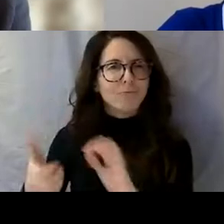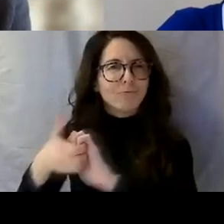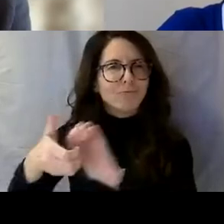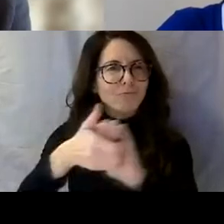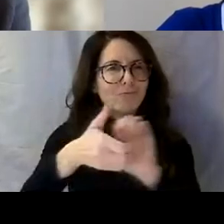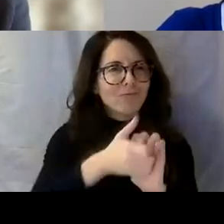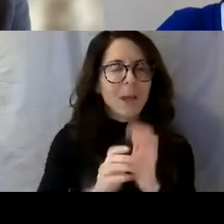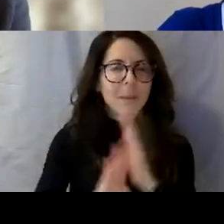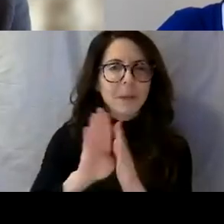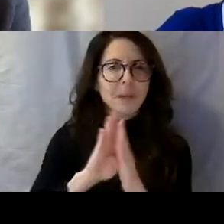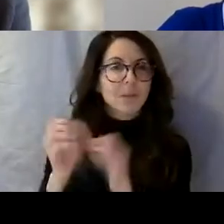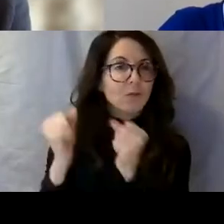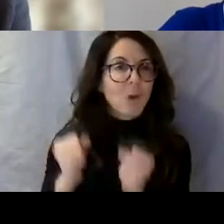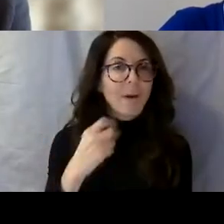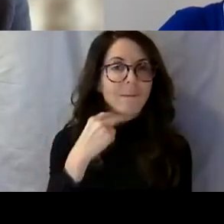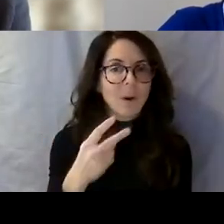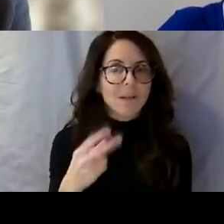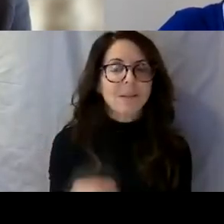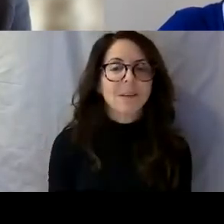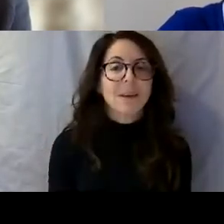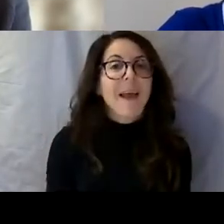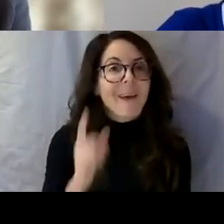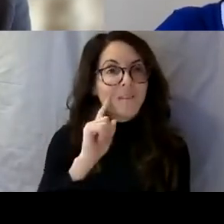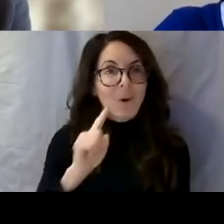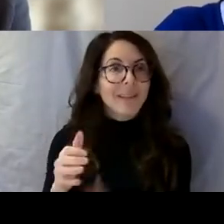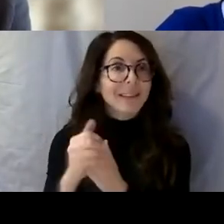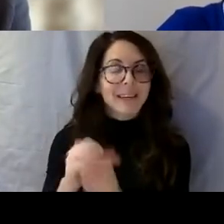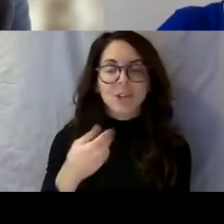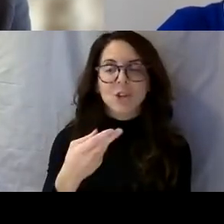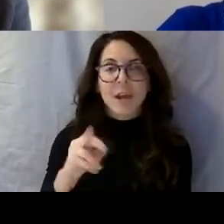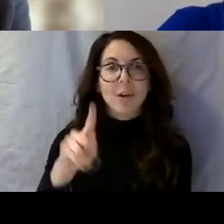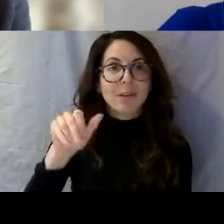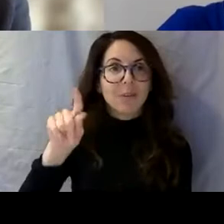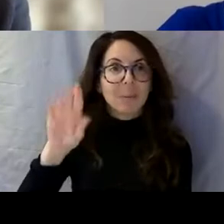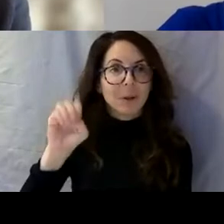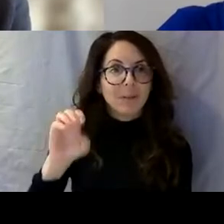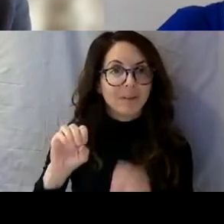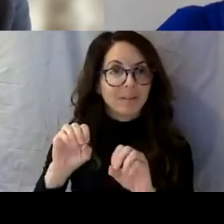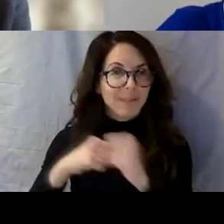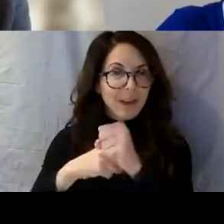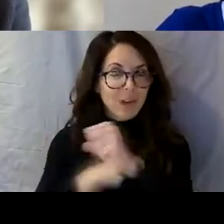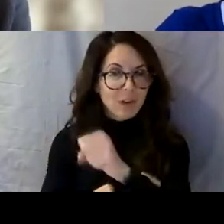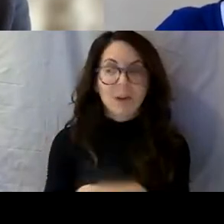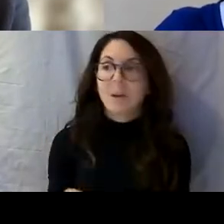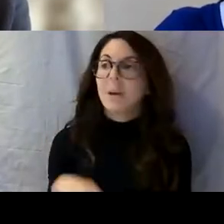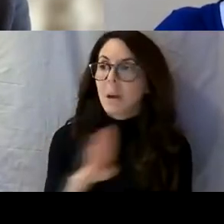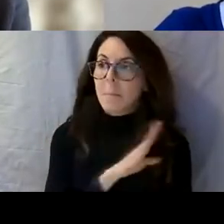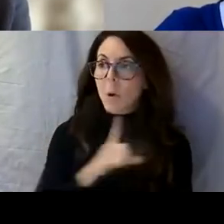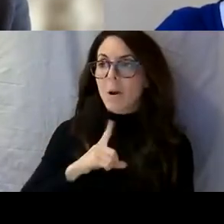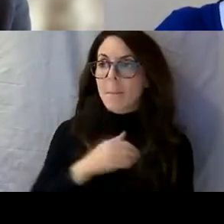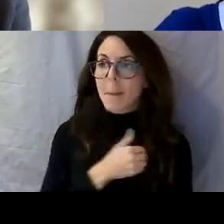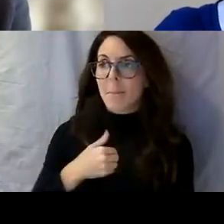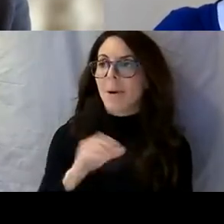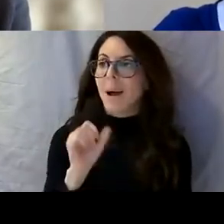a strong voice for Canada's leading charitable foundations. She was a board member at Stratford Festival, and she is